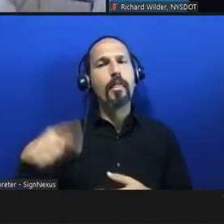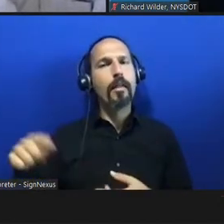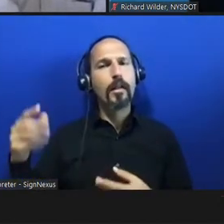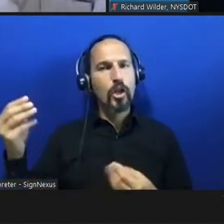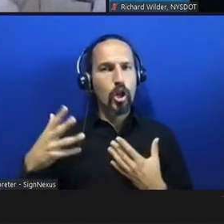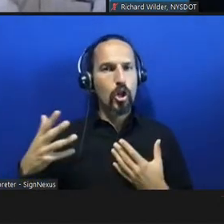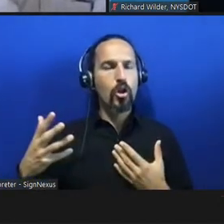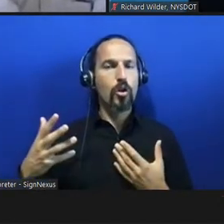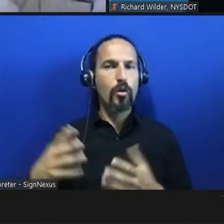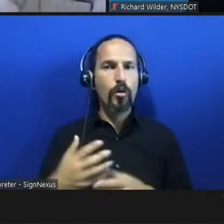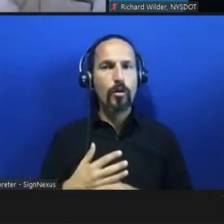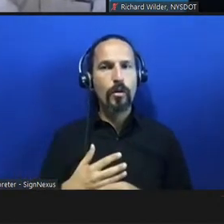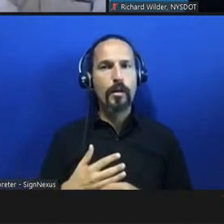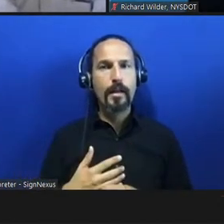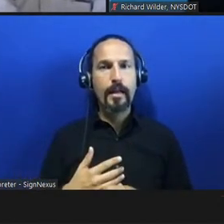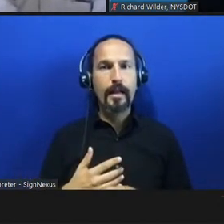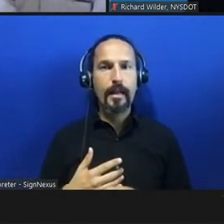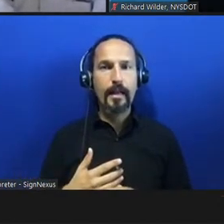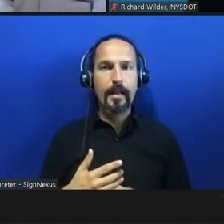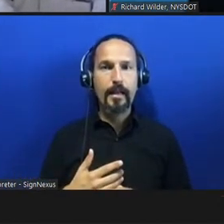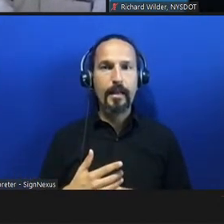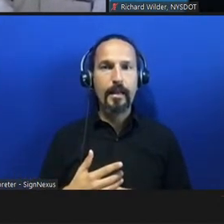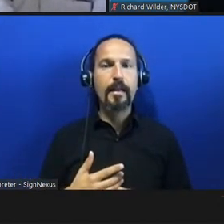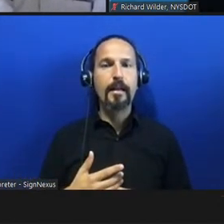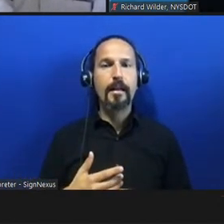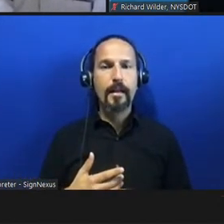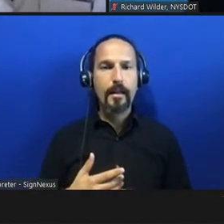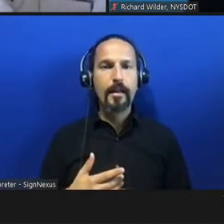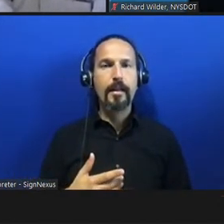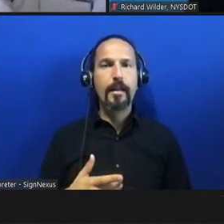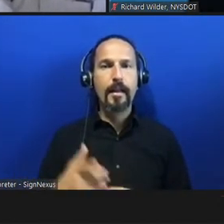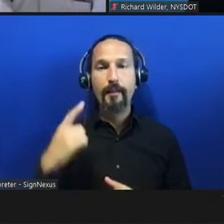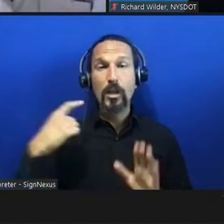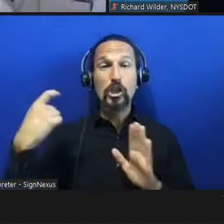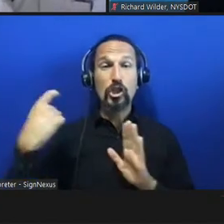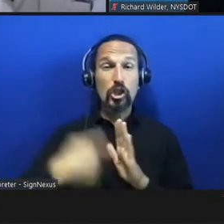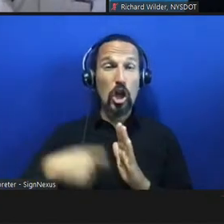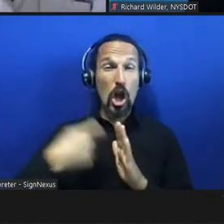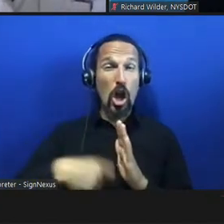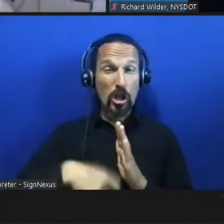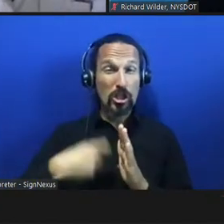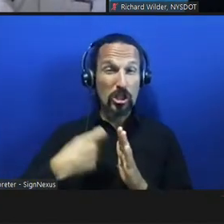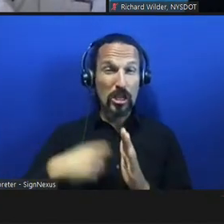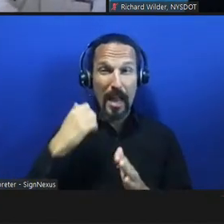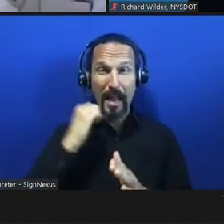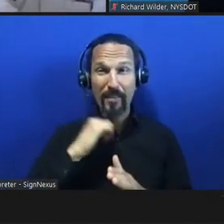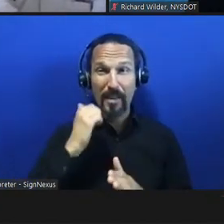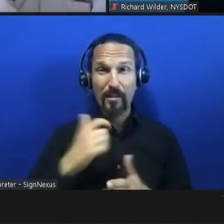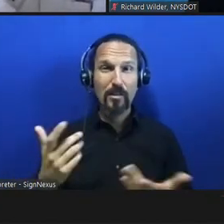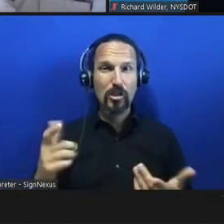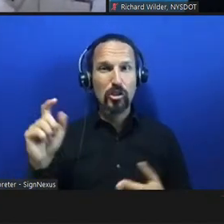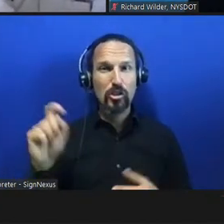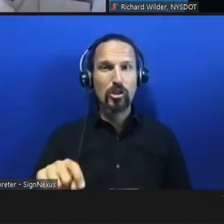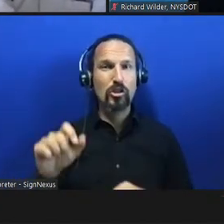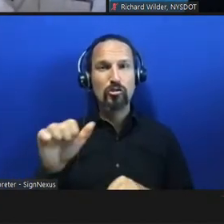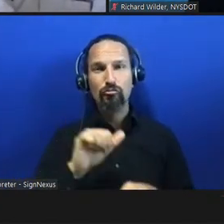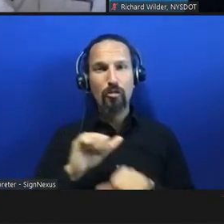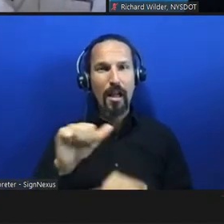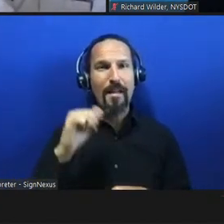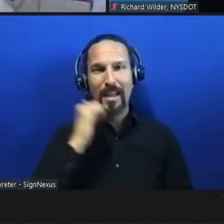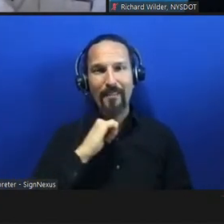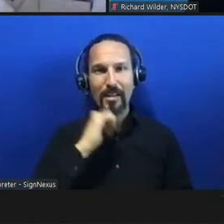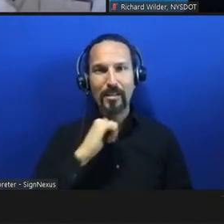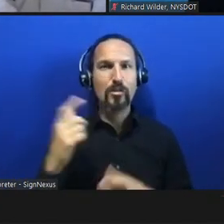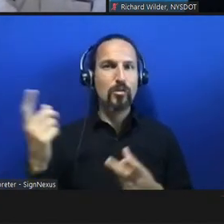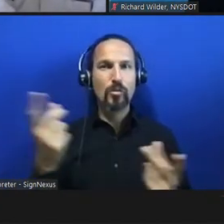that if we're being gouged with a charge every single day we may as well drive every single day to